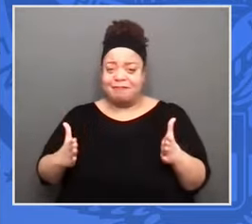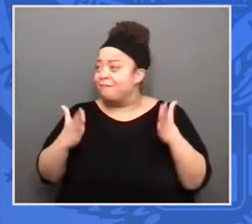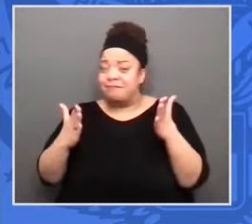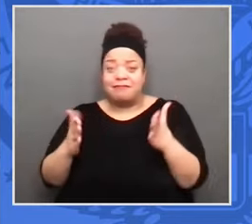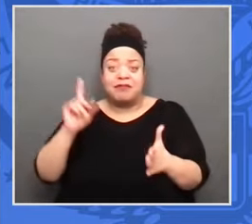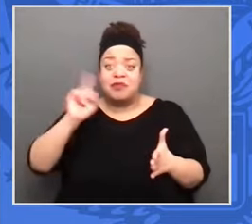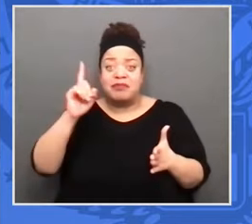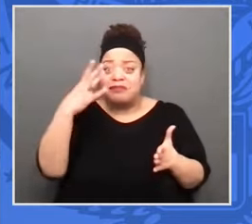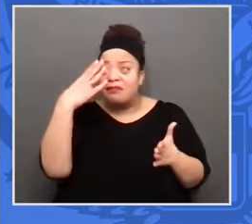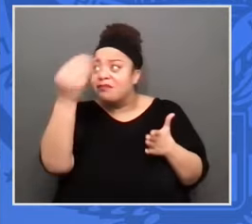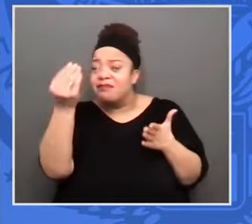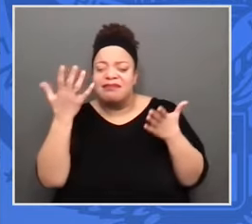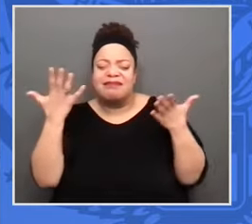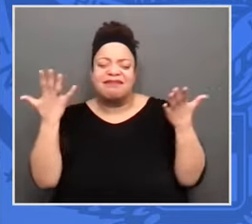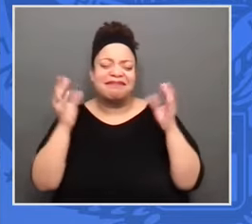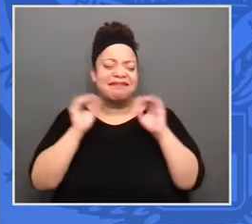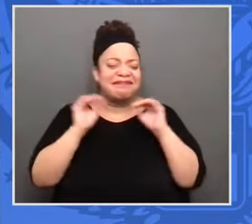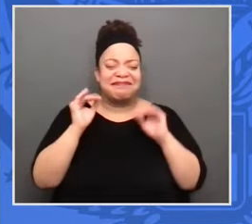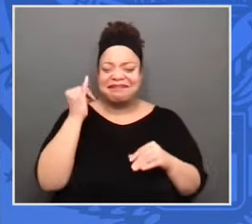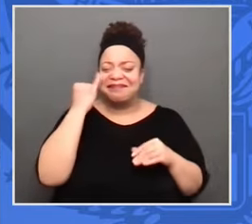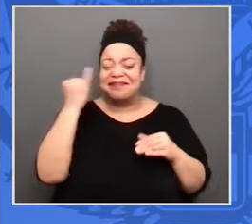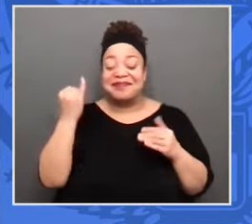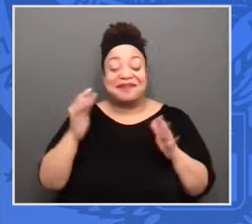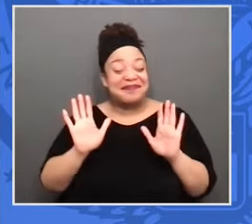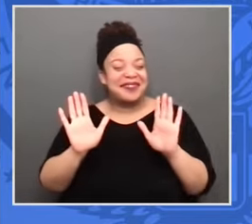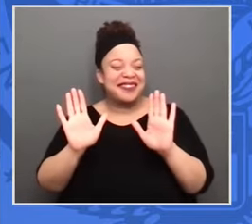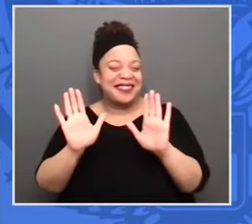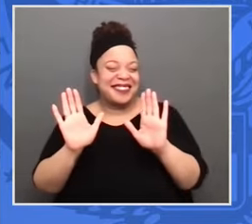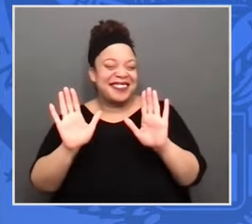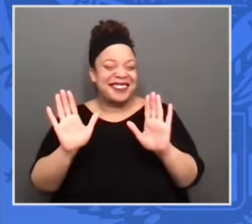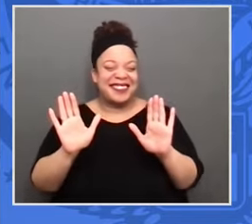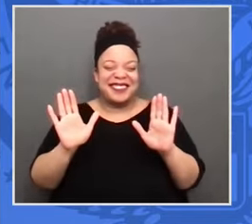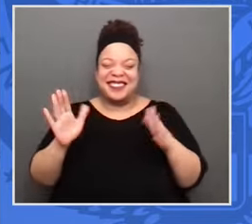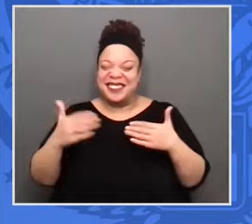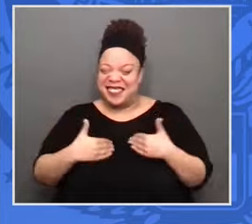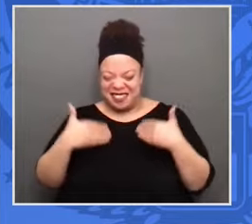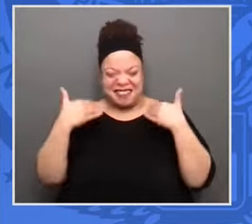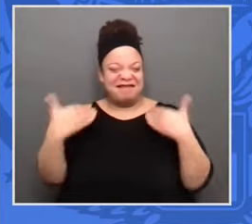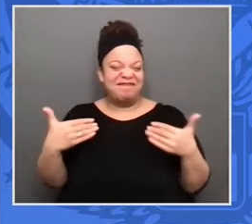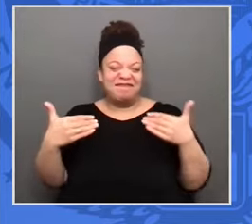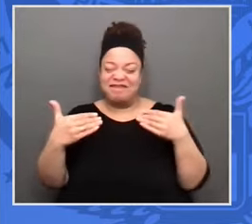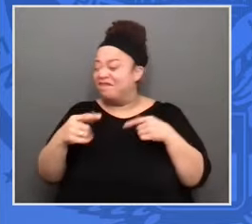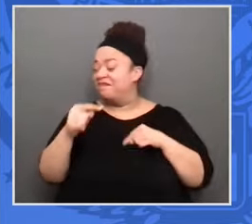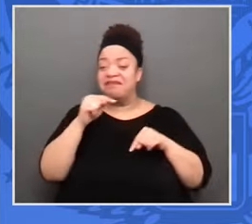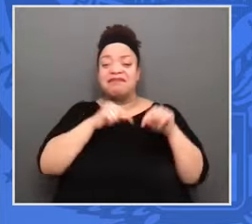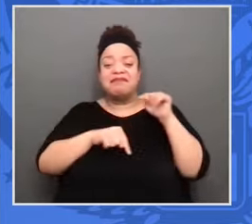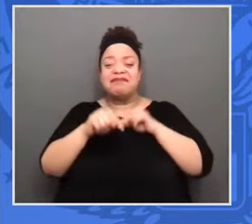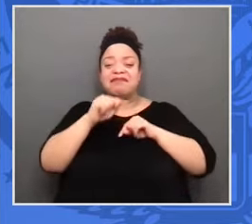but you know you won't be back. Darling, if you're weary,